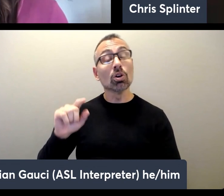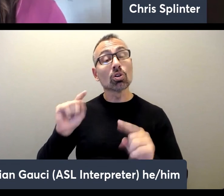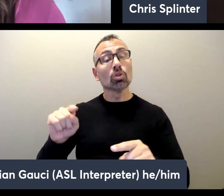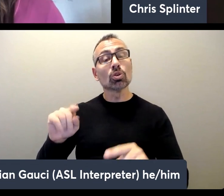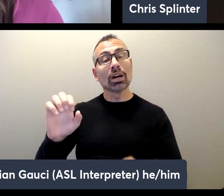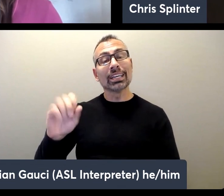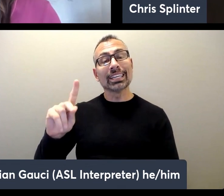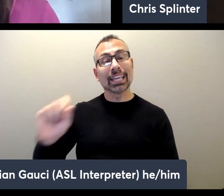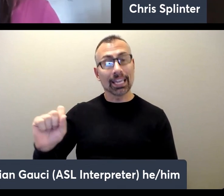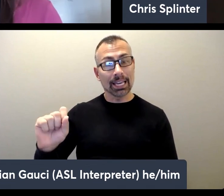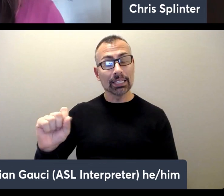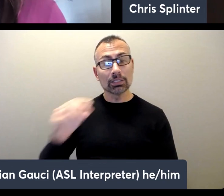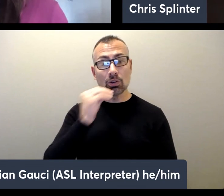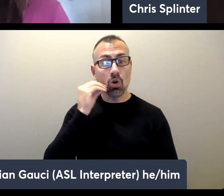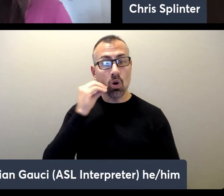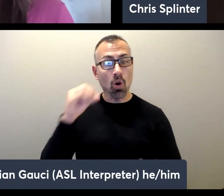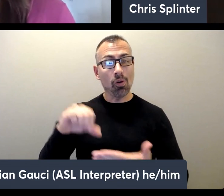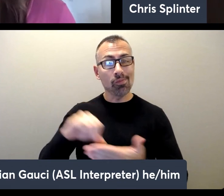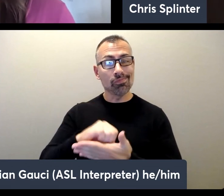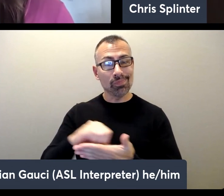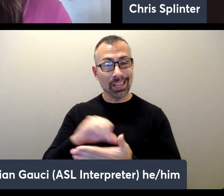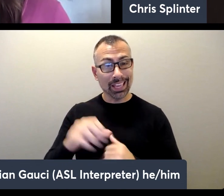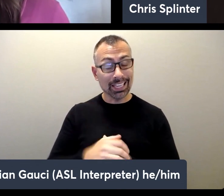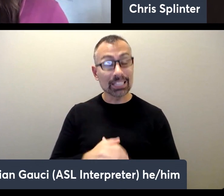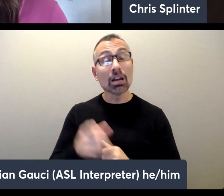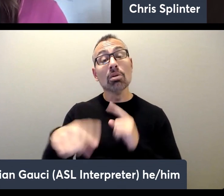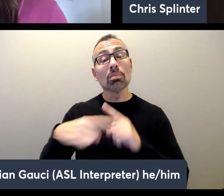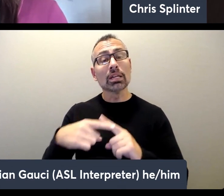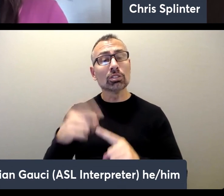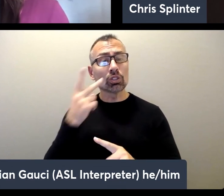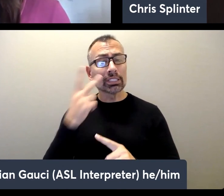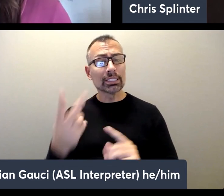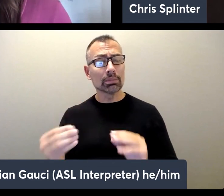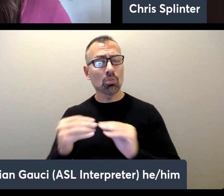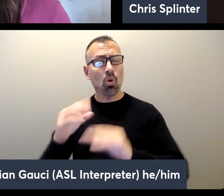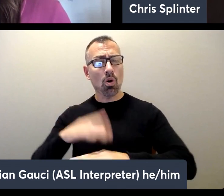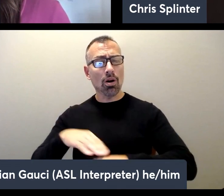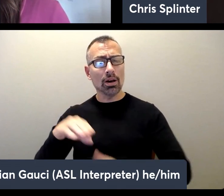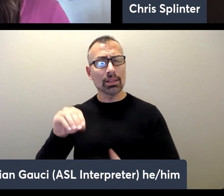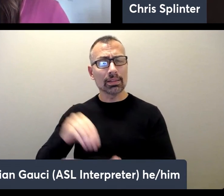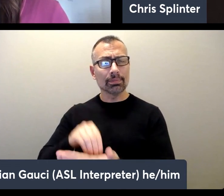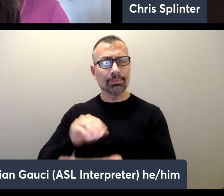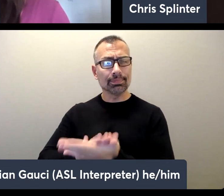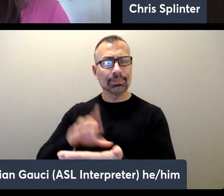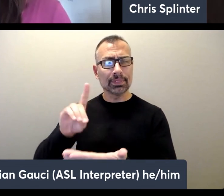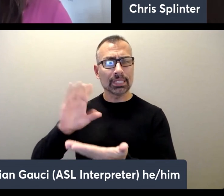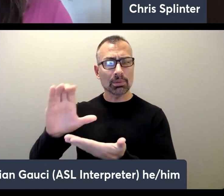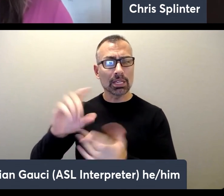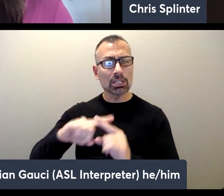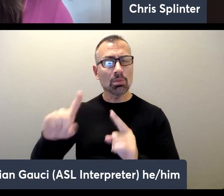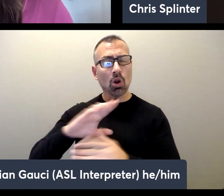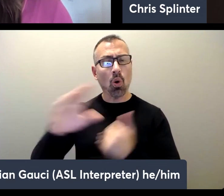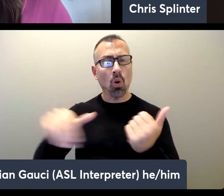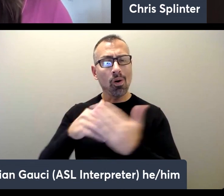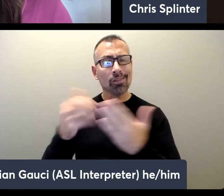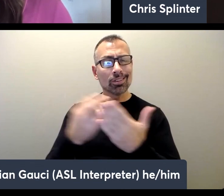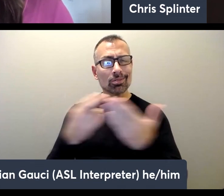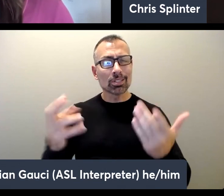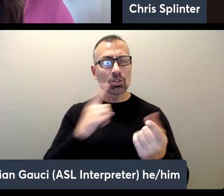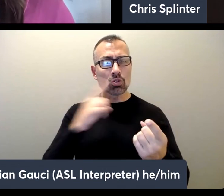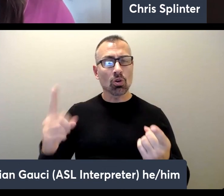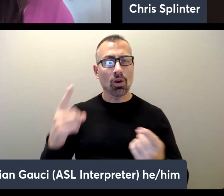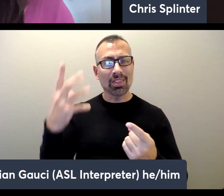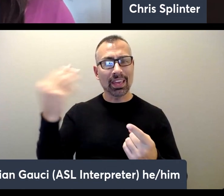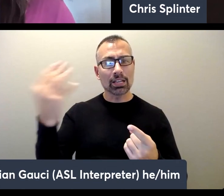can also go to the documentation to learn more, but basically all of those resources are on the external EKS homepage